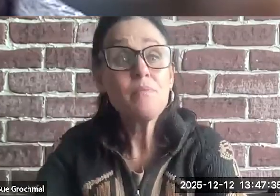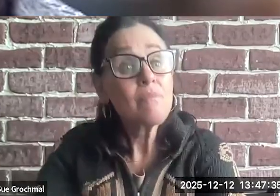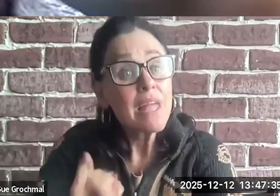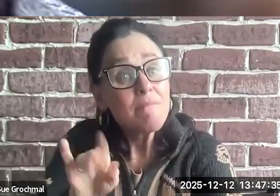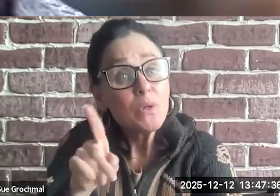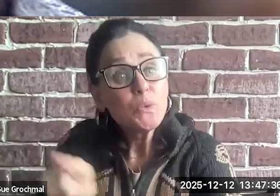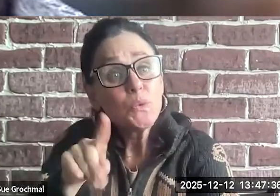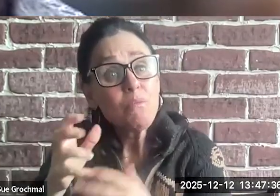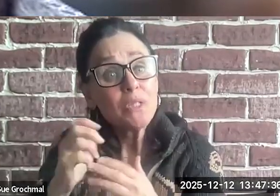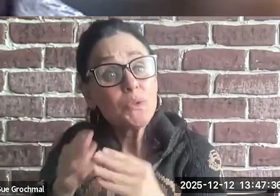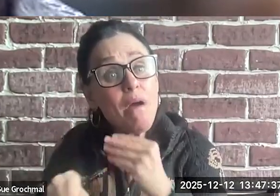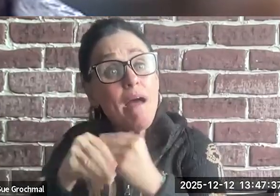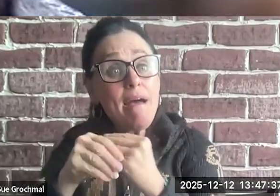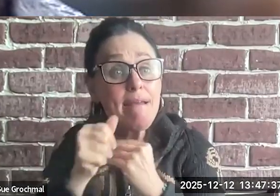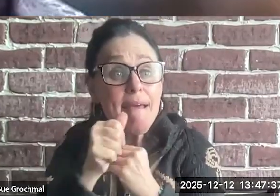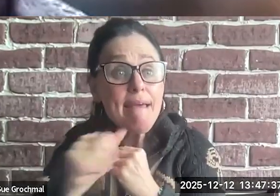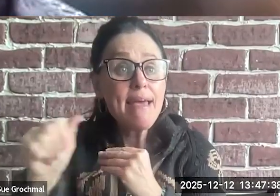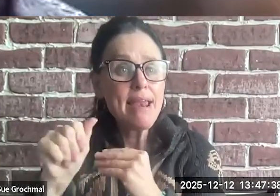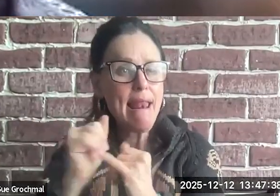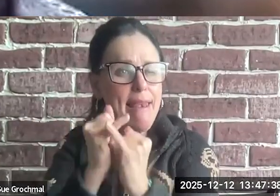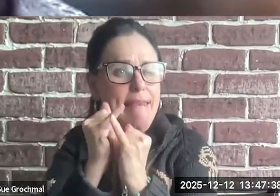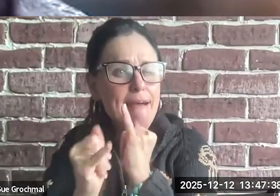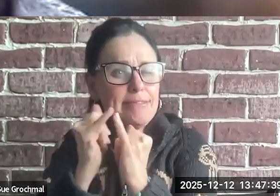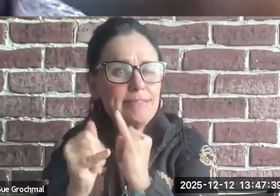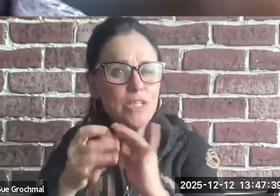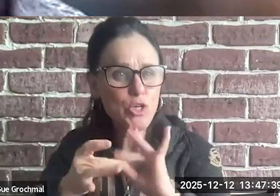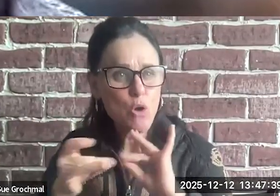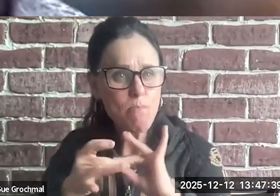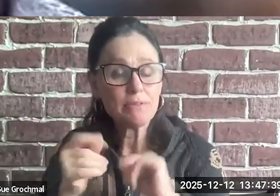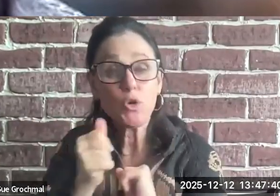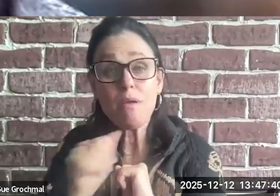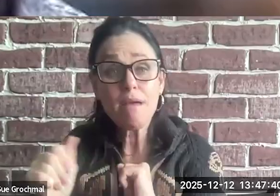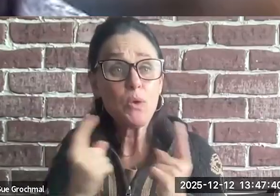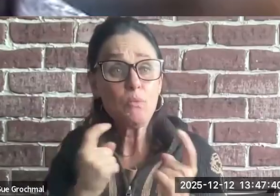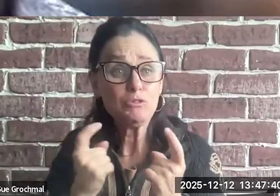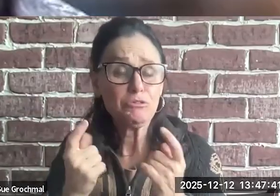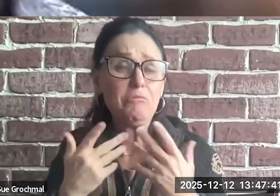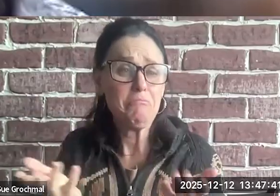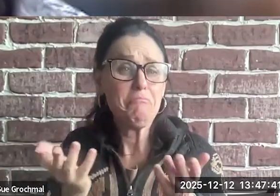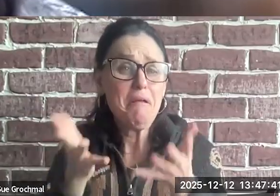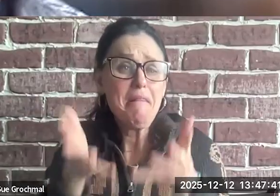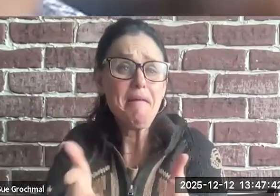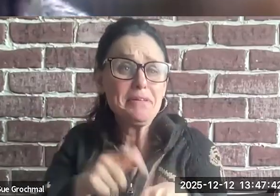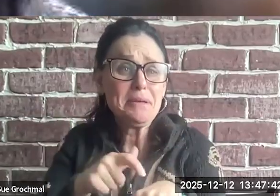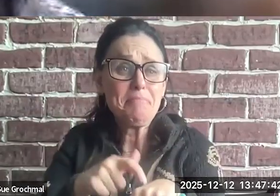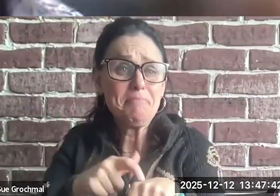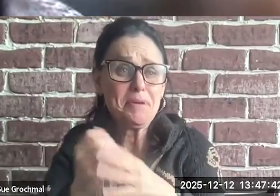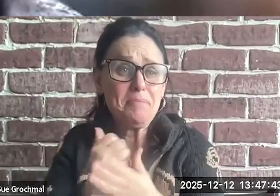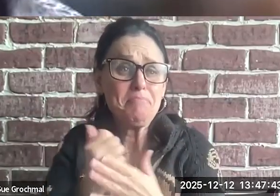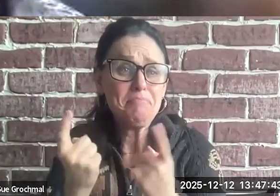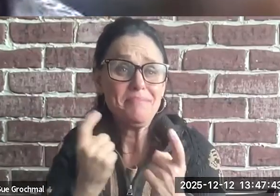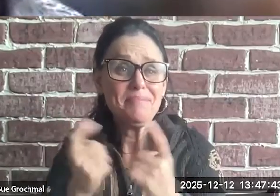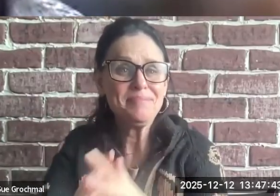to add any final comments, or if anyone has any questions, we have a little bit of time to speak to that